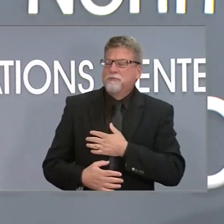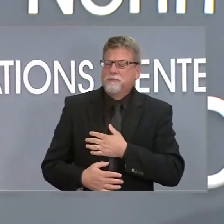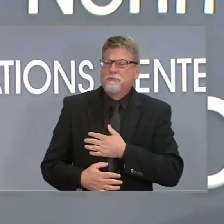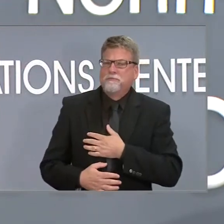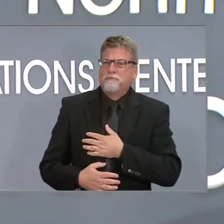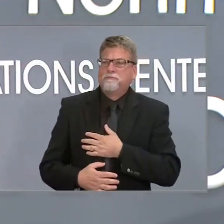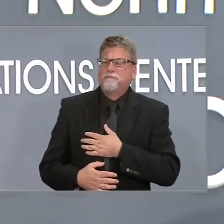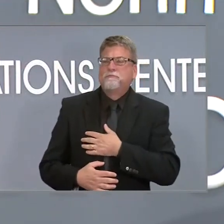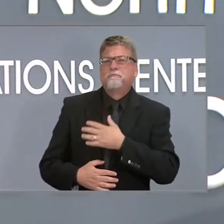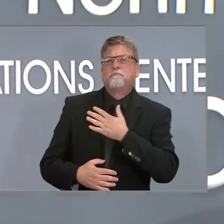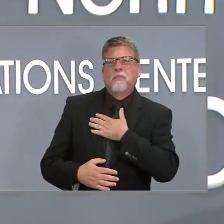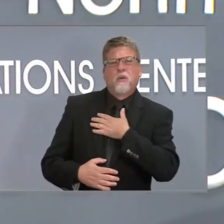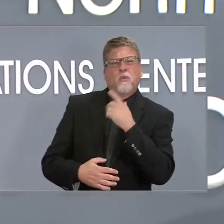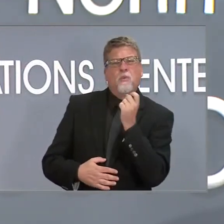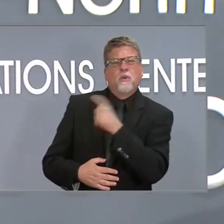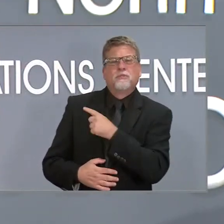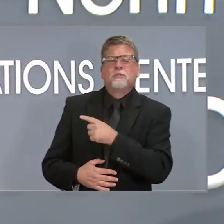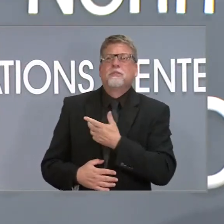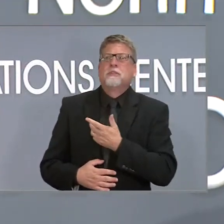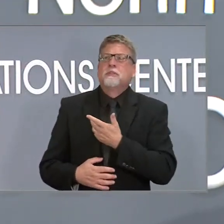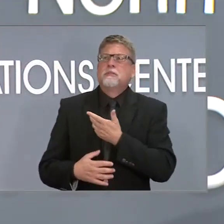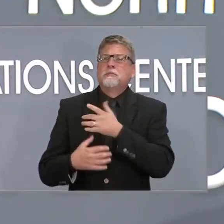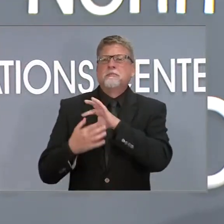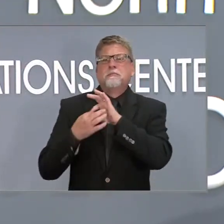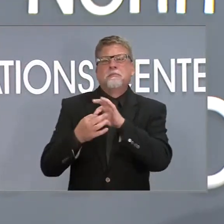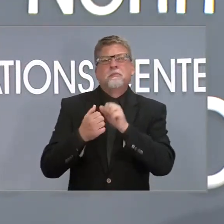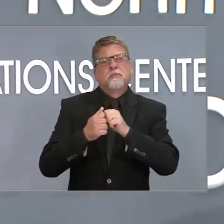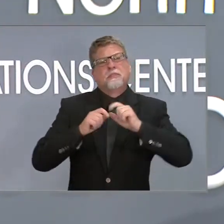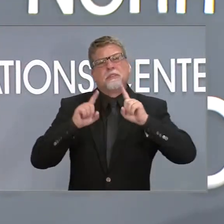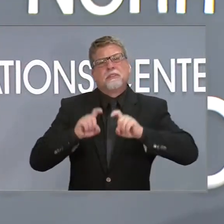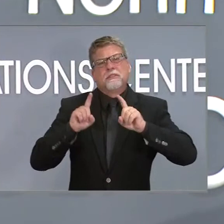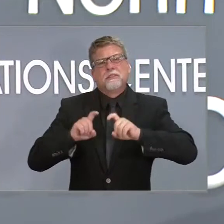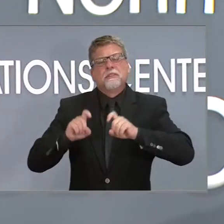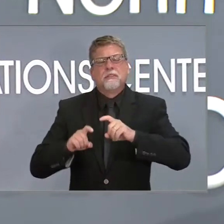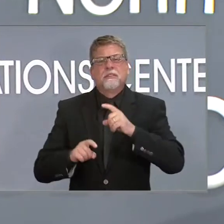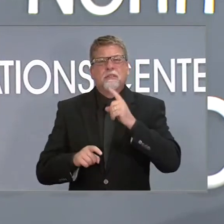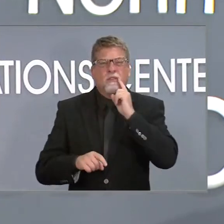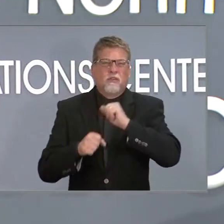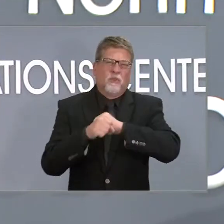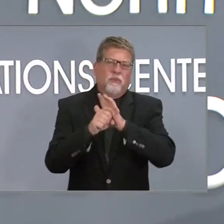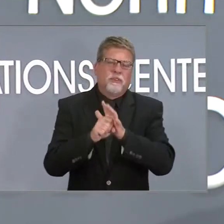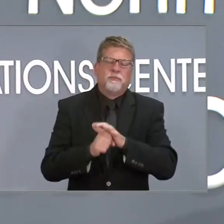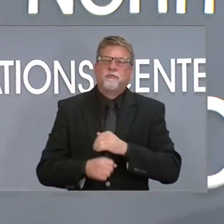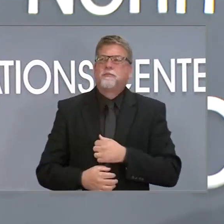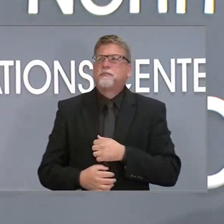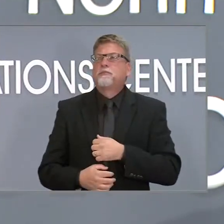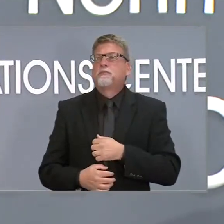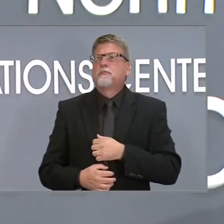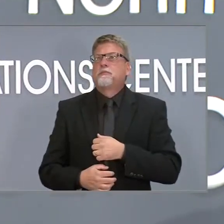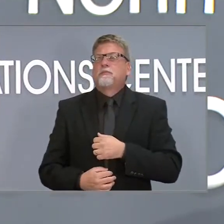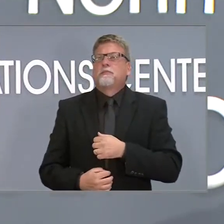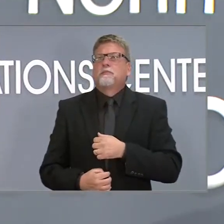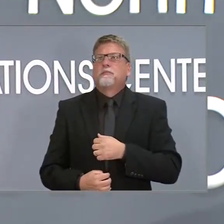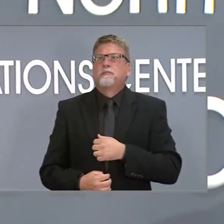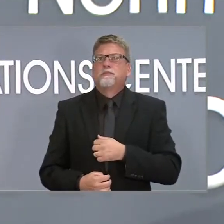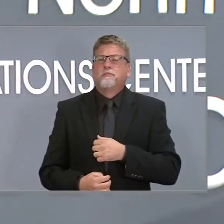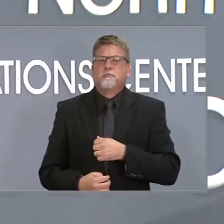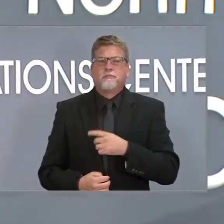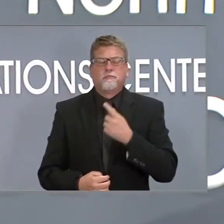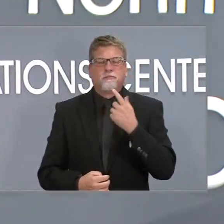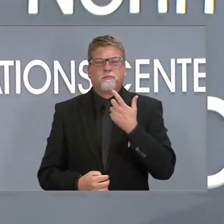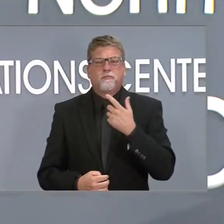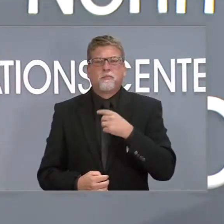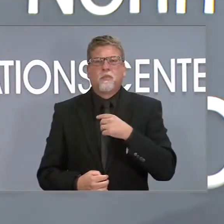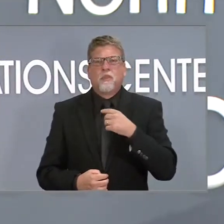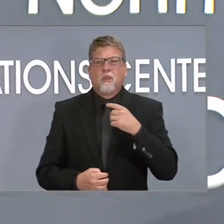I'm curious about, more testing, right? One technique that's been noted